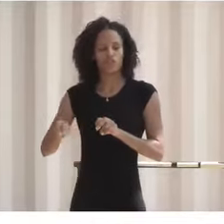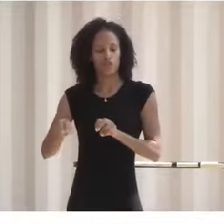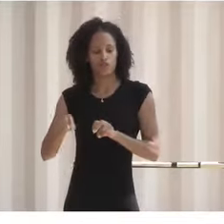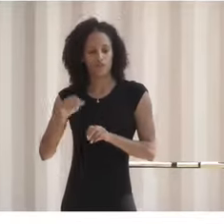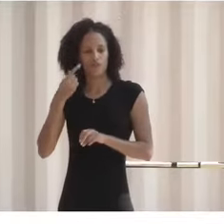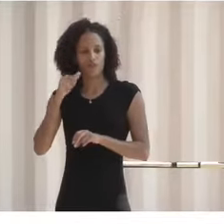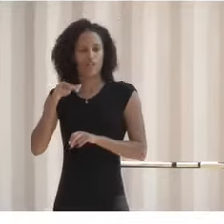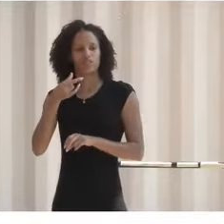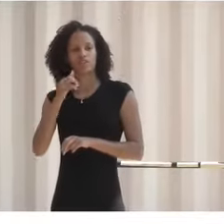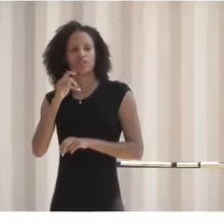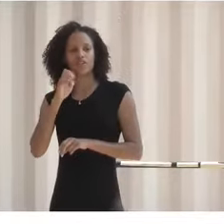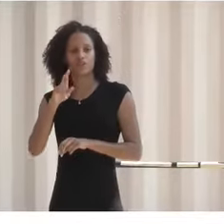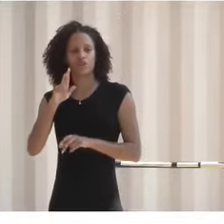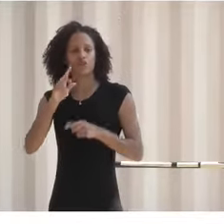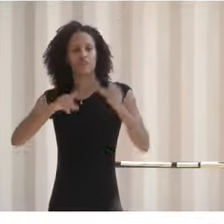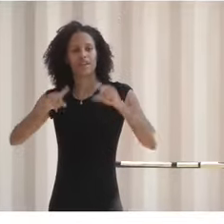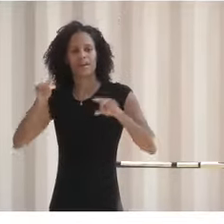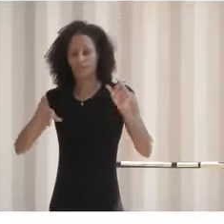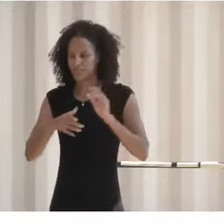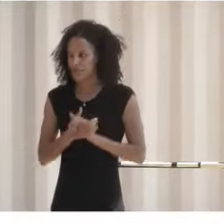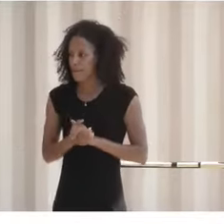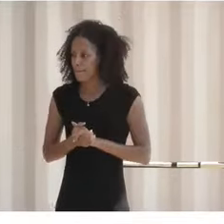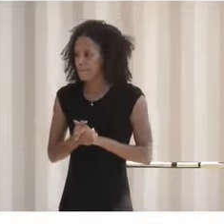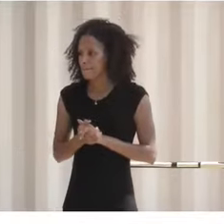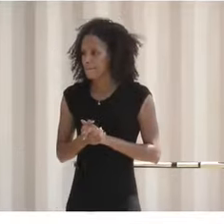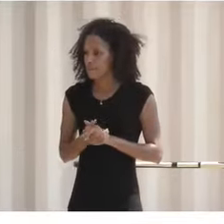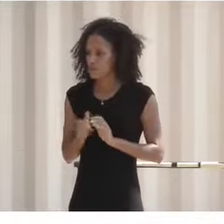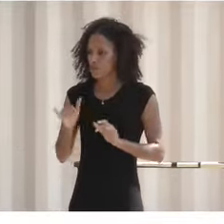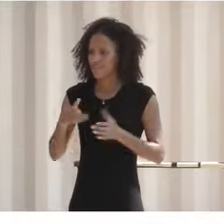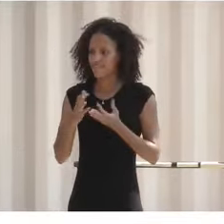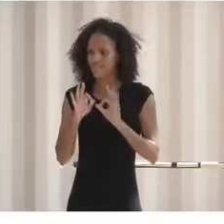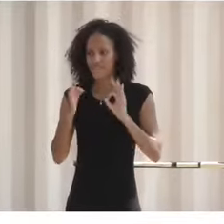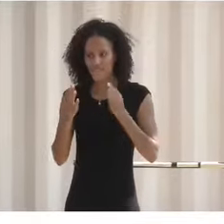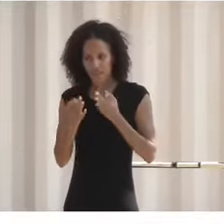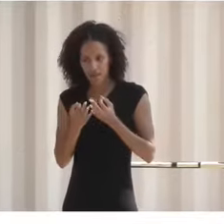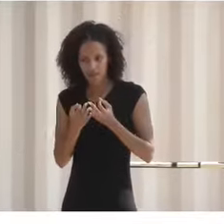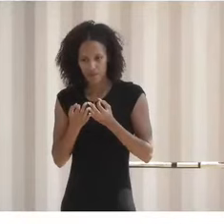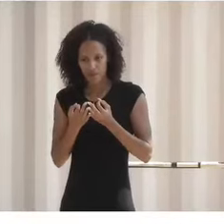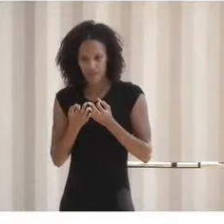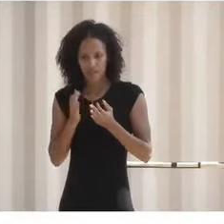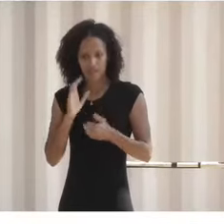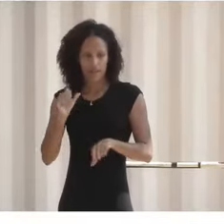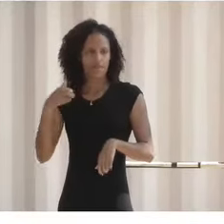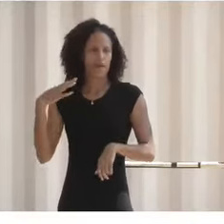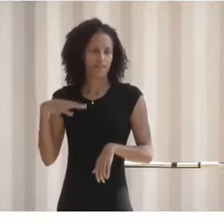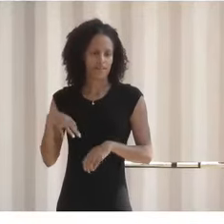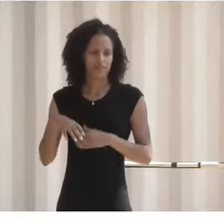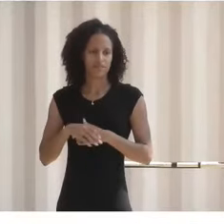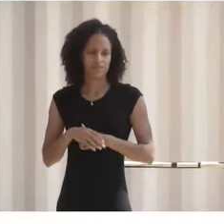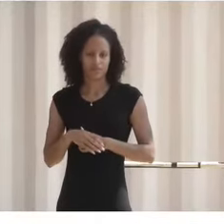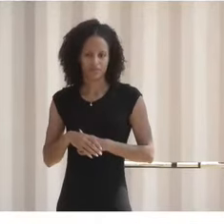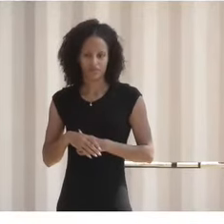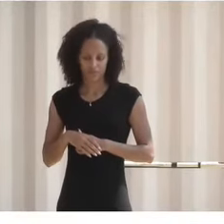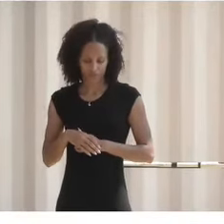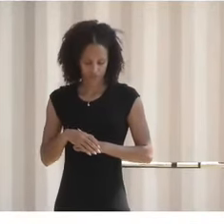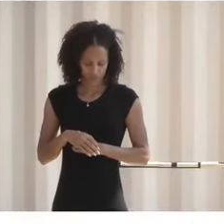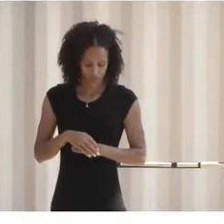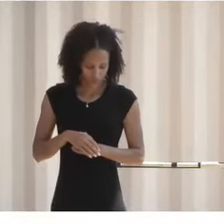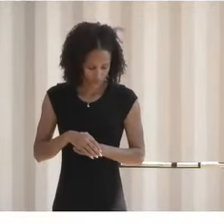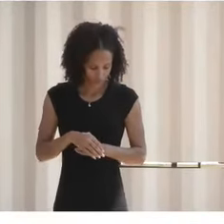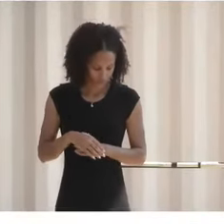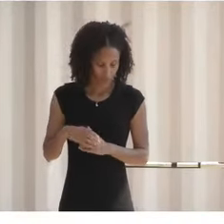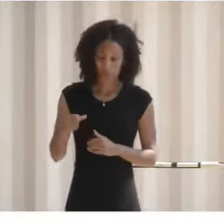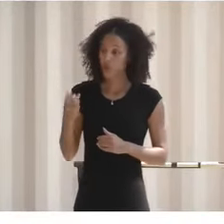the community. When women earn money, the family felt it, the community felt it. So,